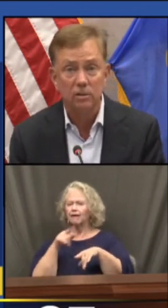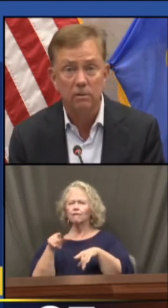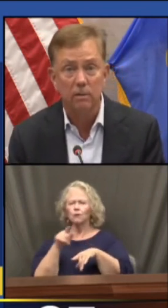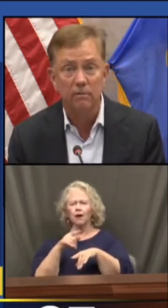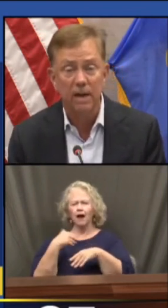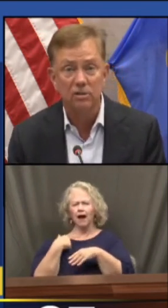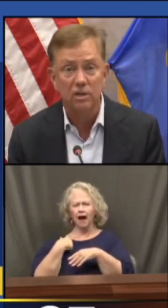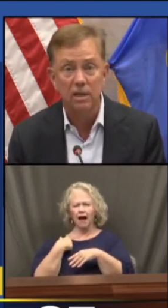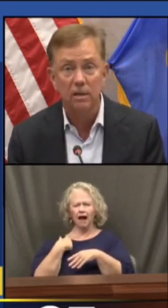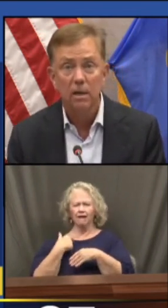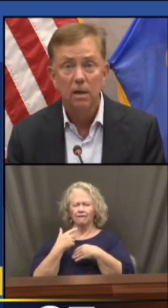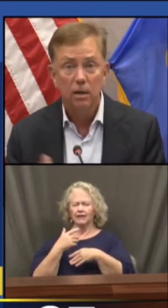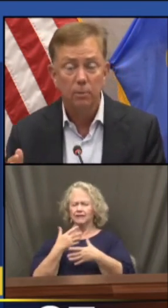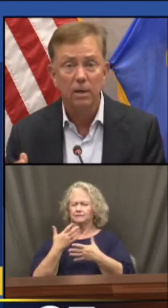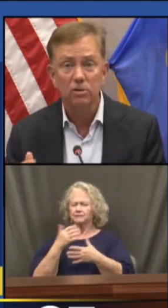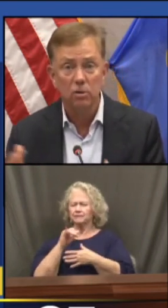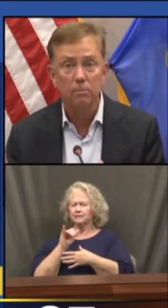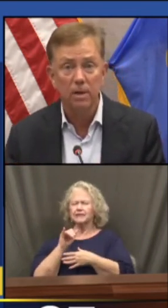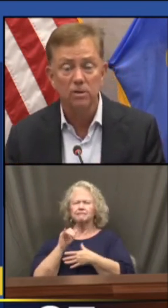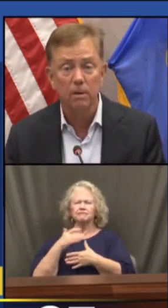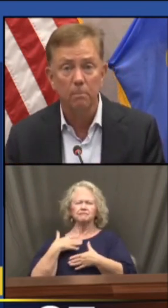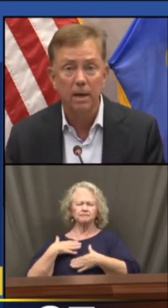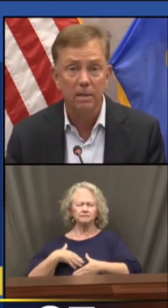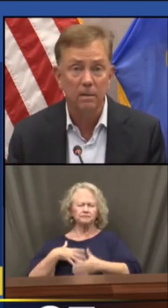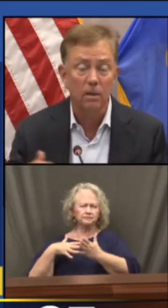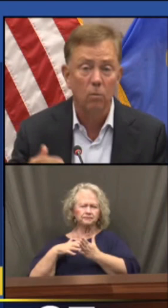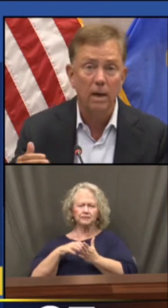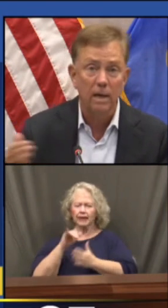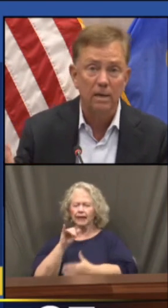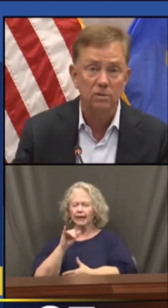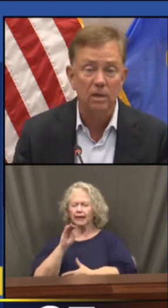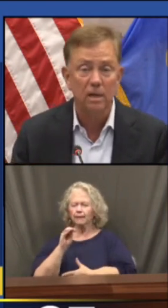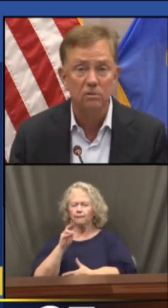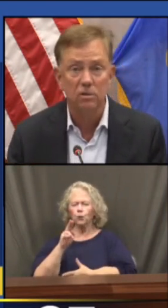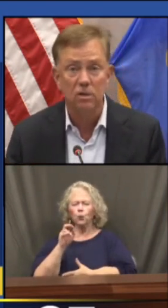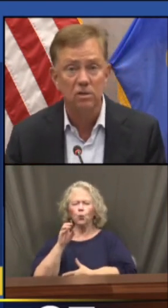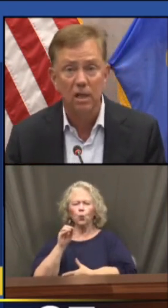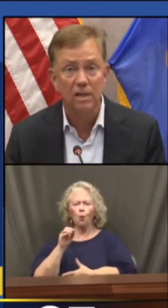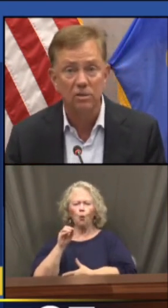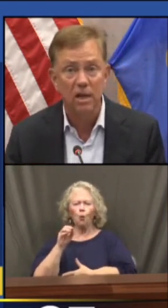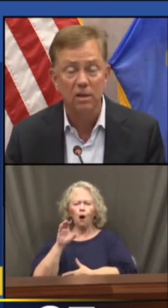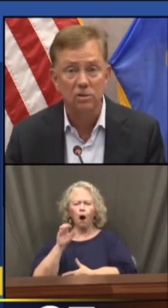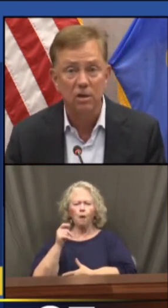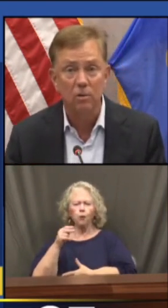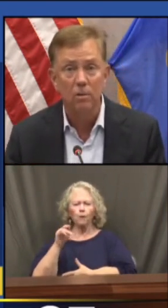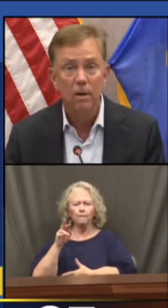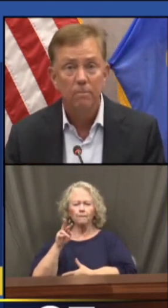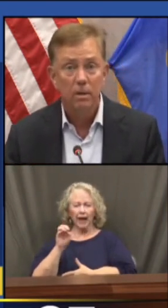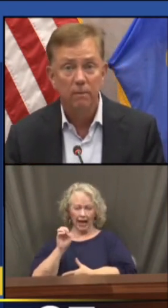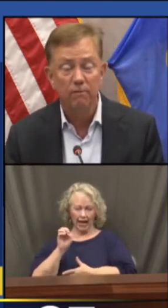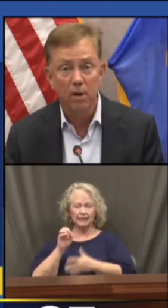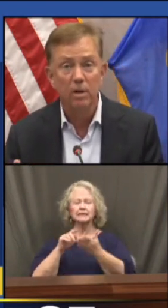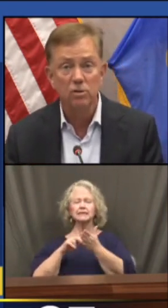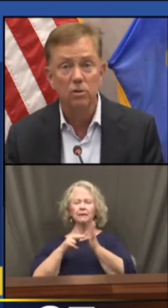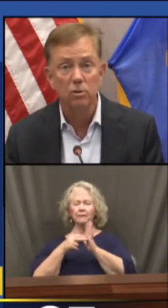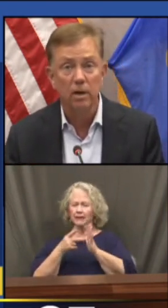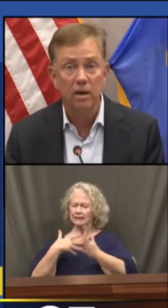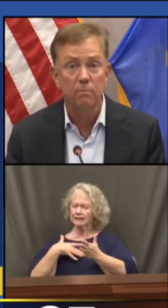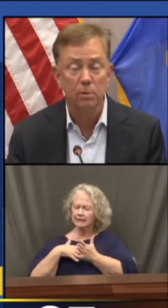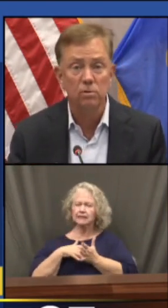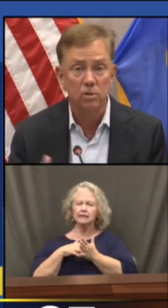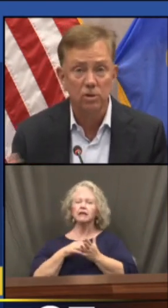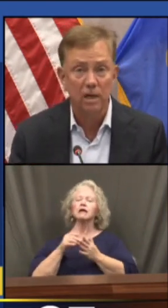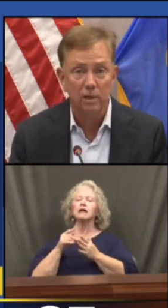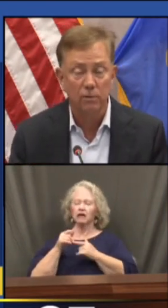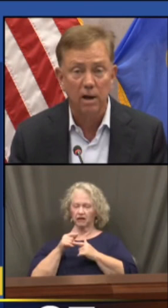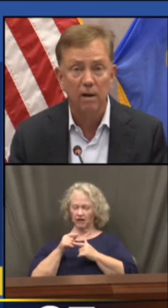that extra vaccine. You probably saw President Biden in the White House announce just in the last day or so that very soon we're going to